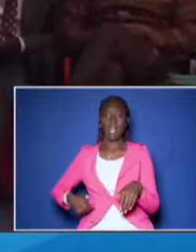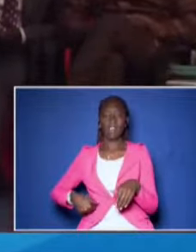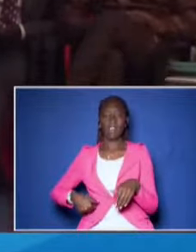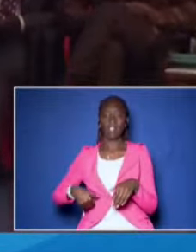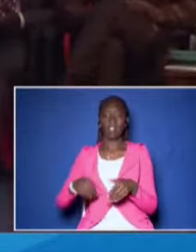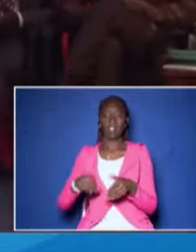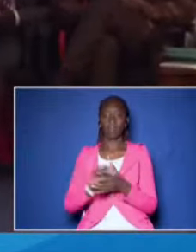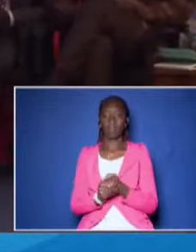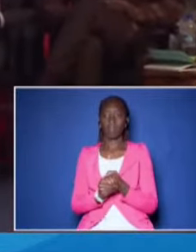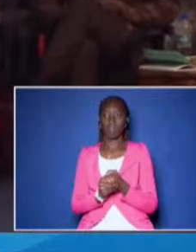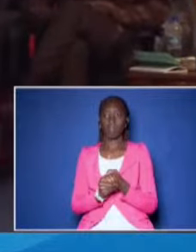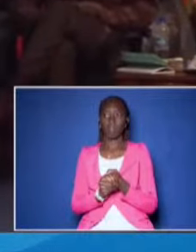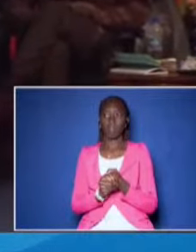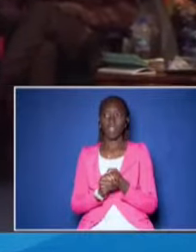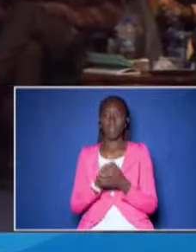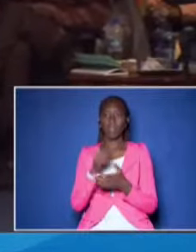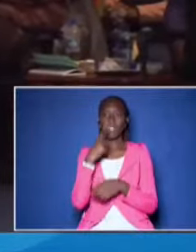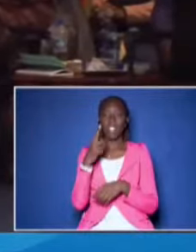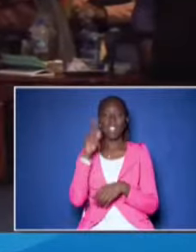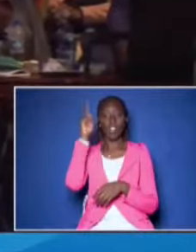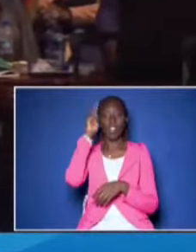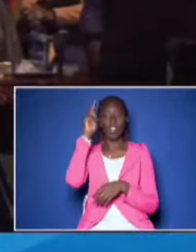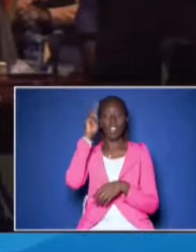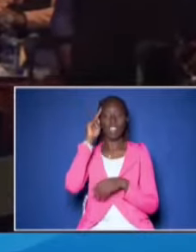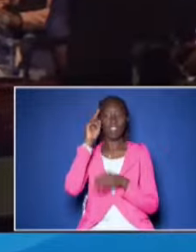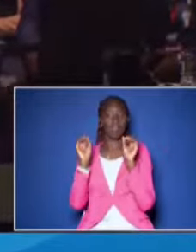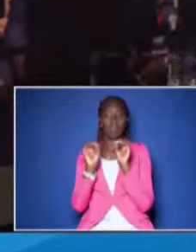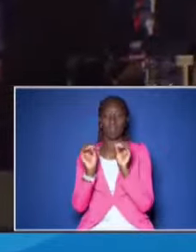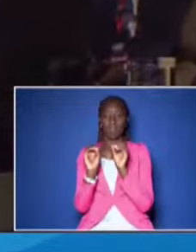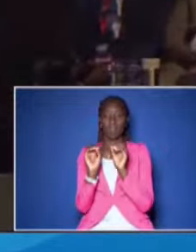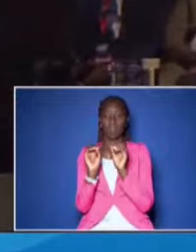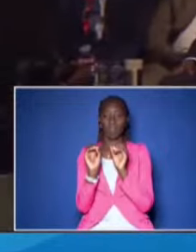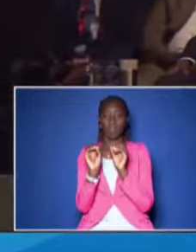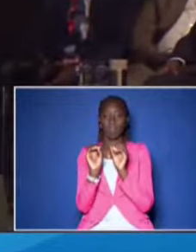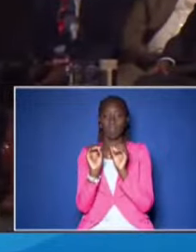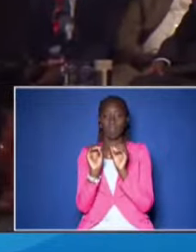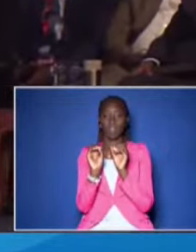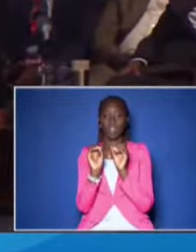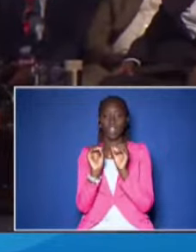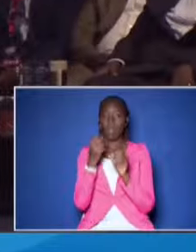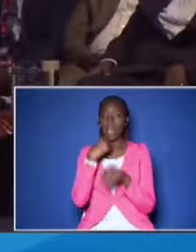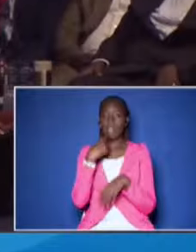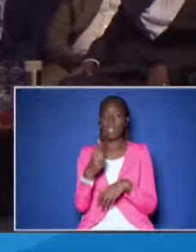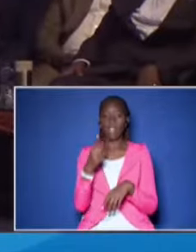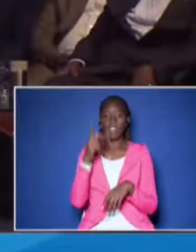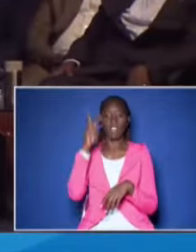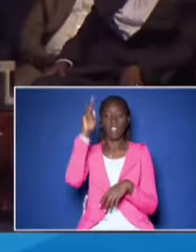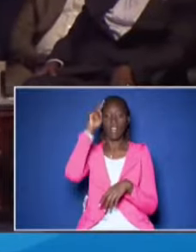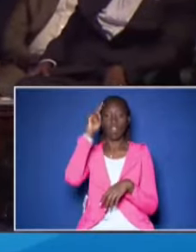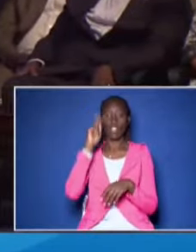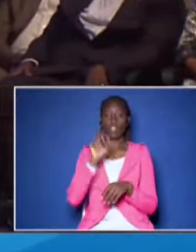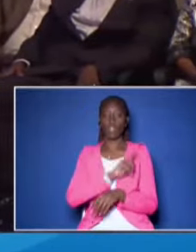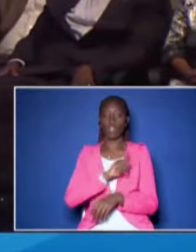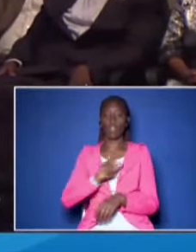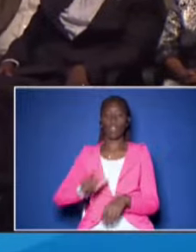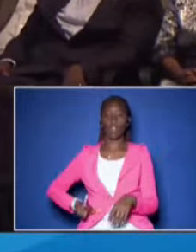Lord I didn't say knowledge I said the knowledge of the